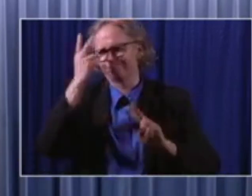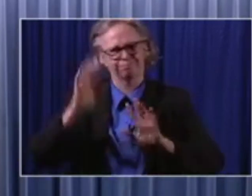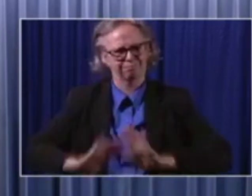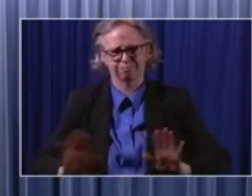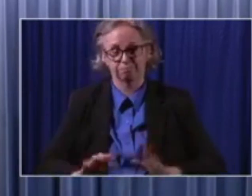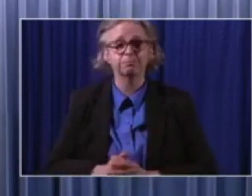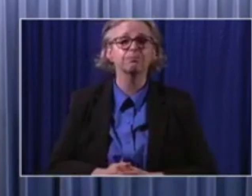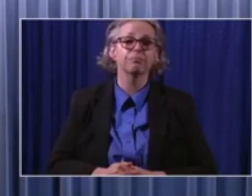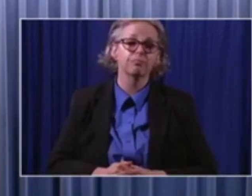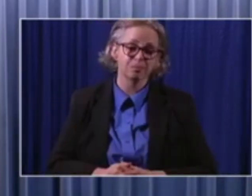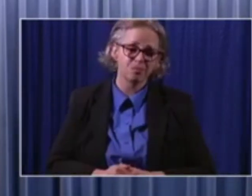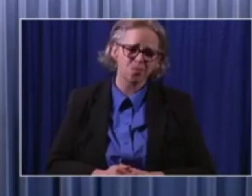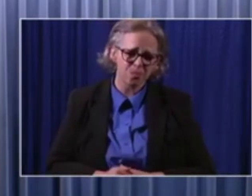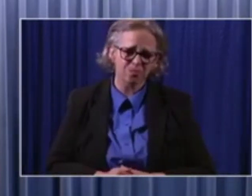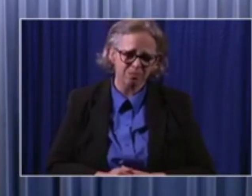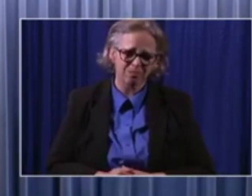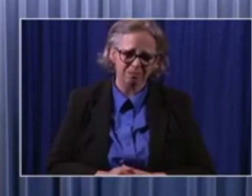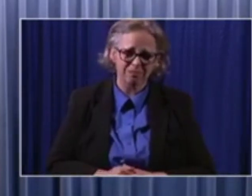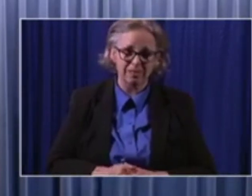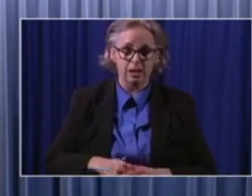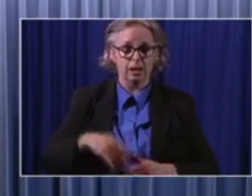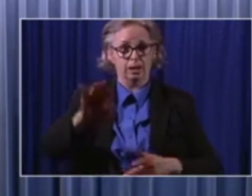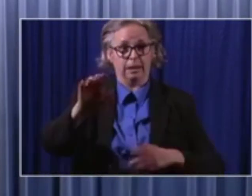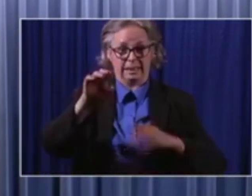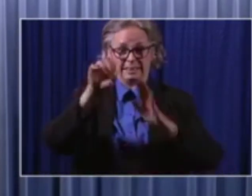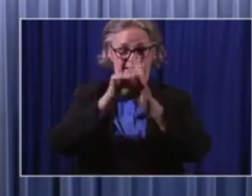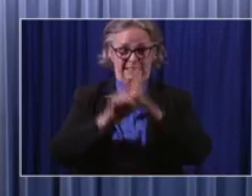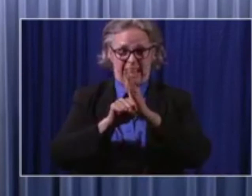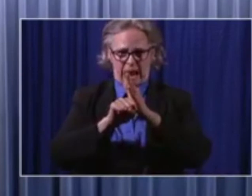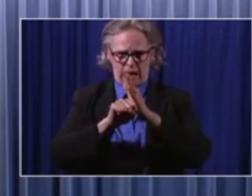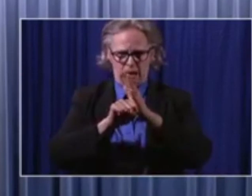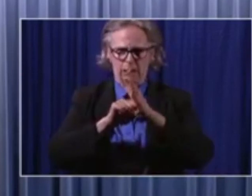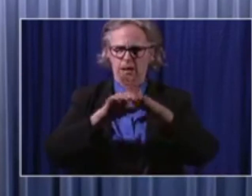really tailored to what's going on in your local environment. Great.